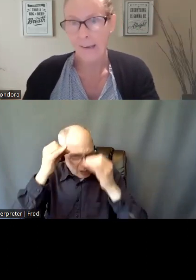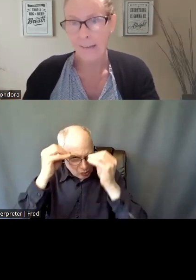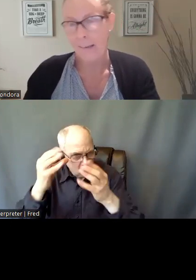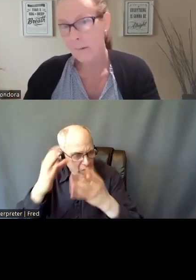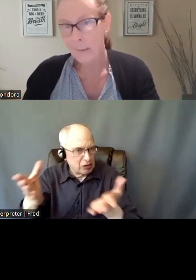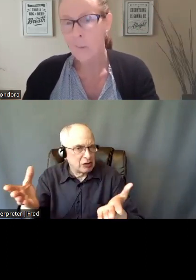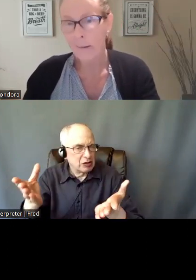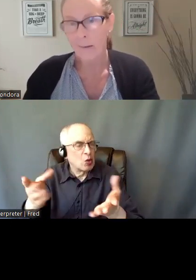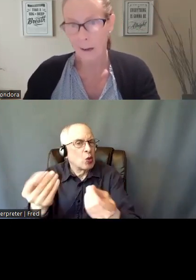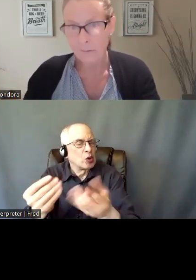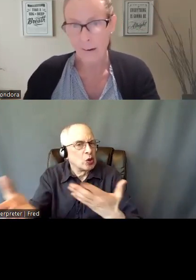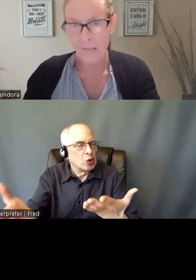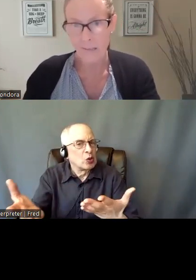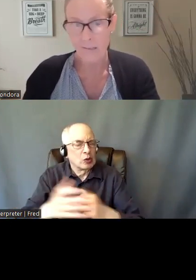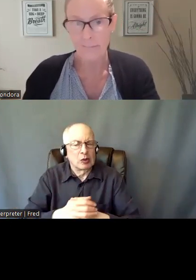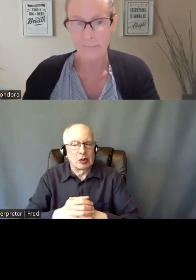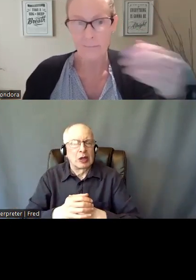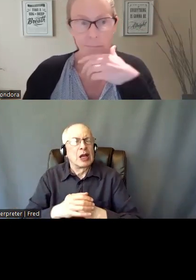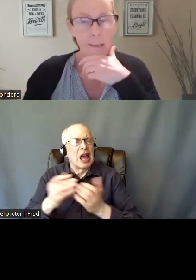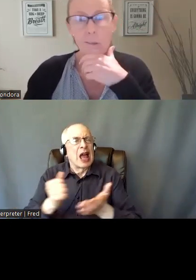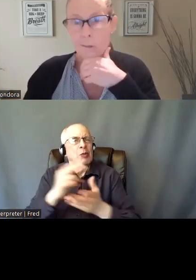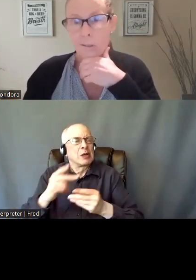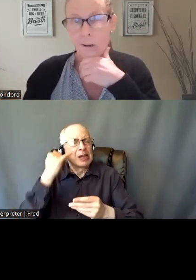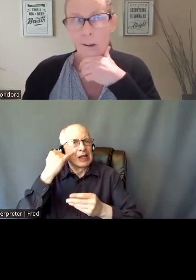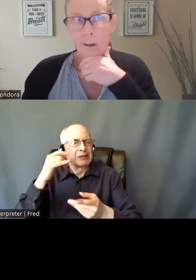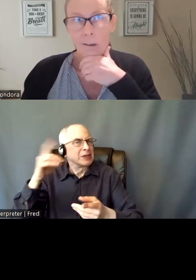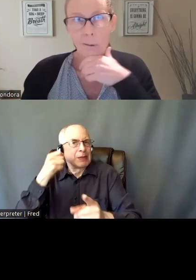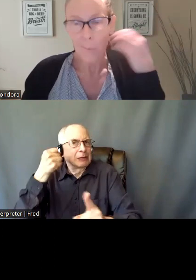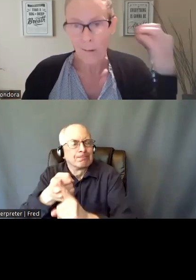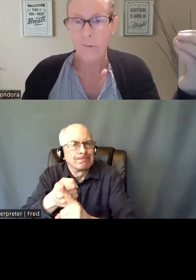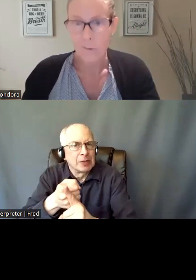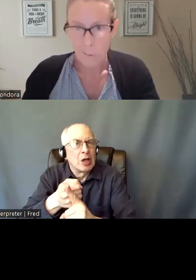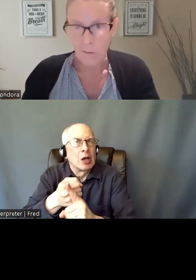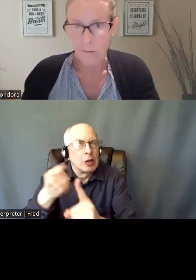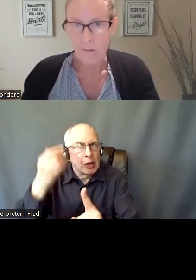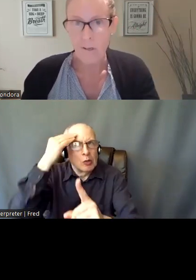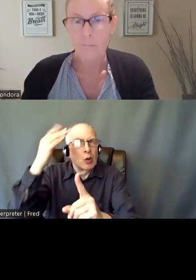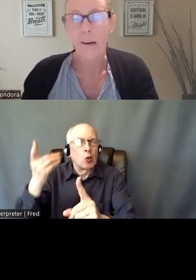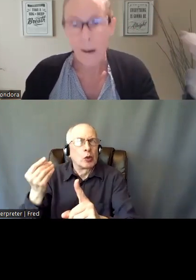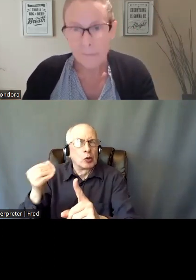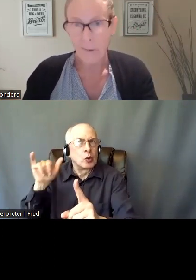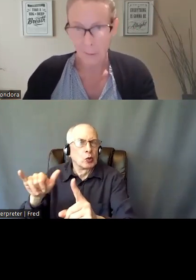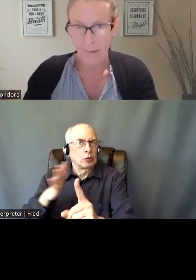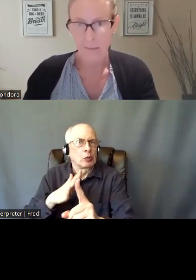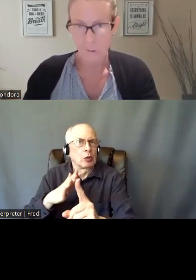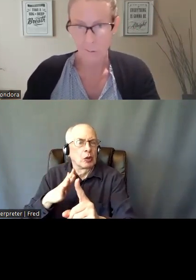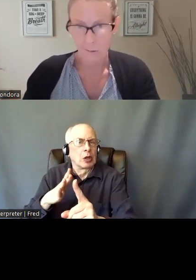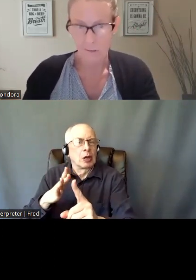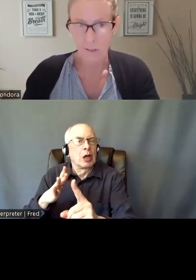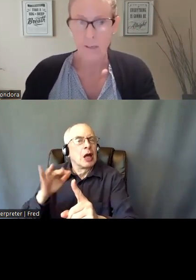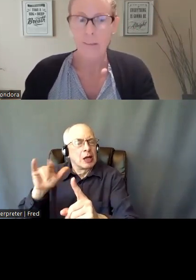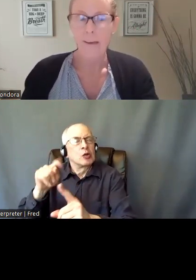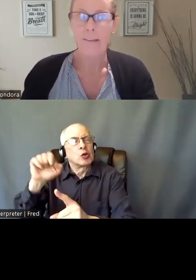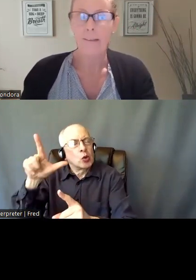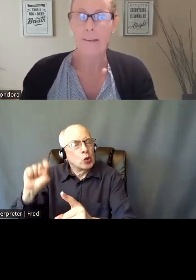they can, even at a point of crisis. And those are, wonderful tools, recovery-oriented